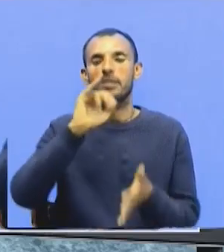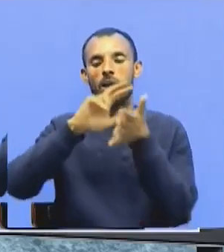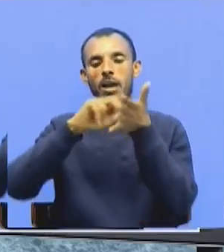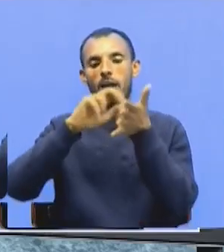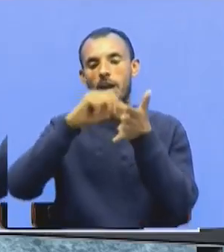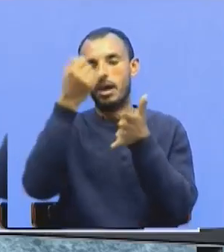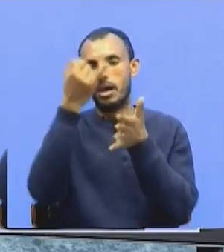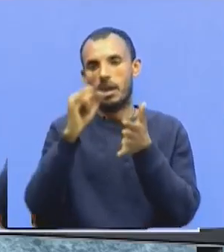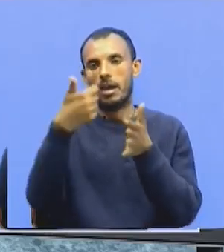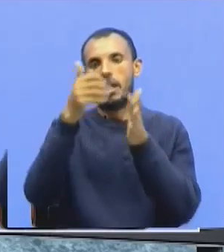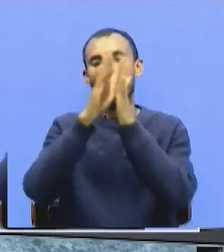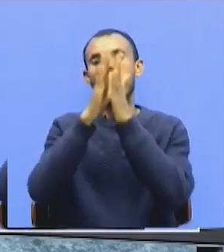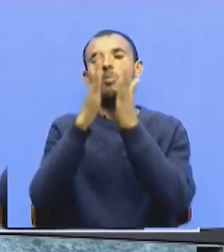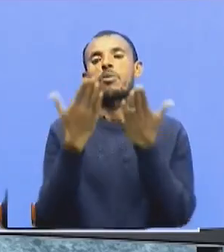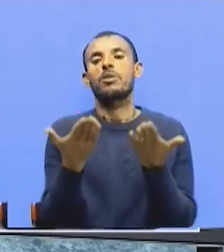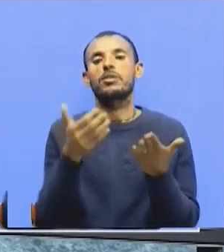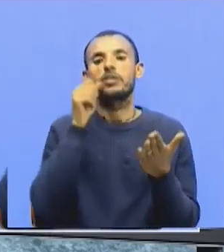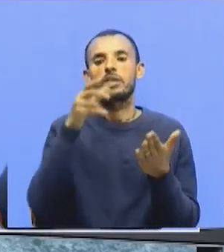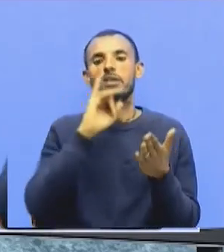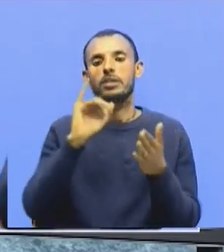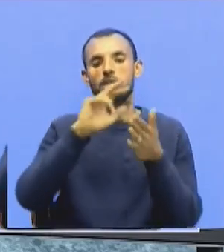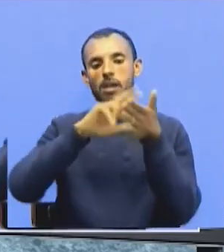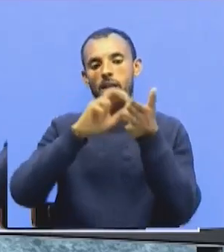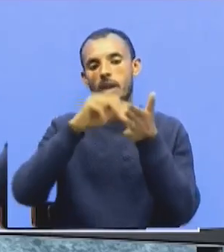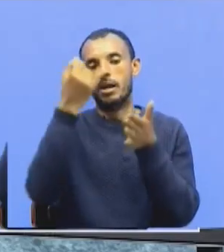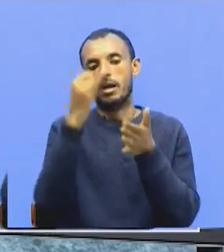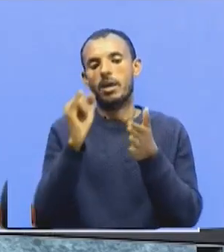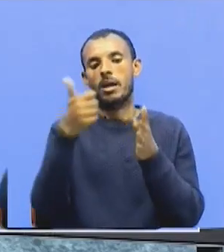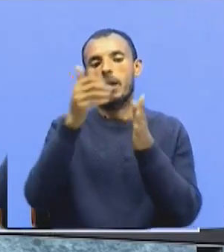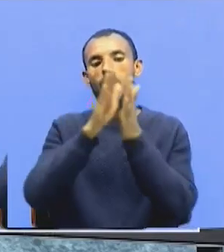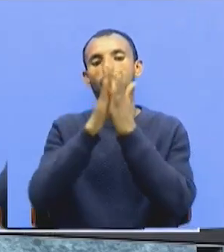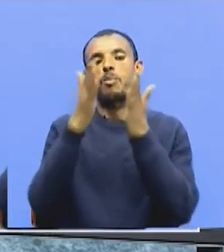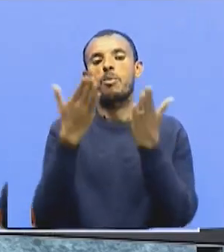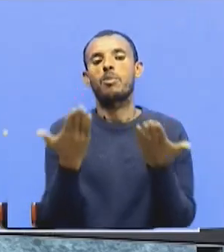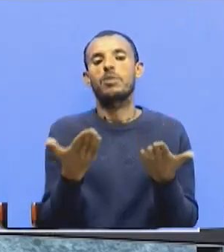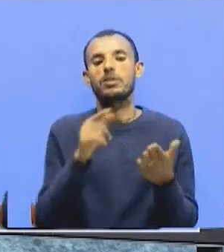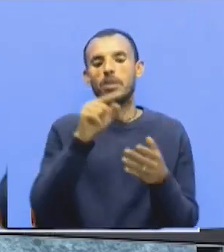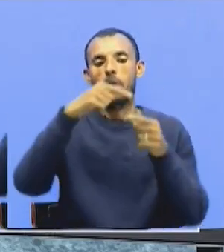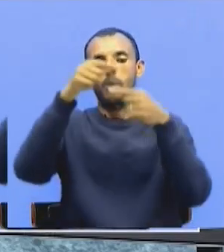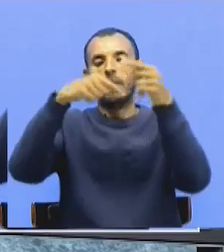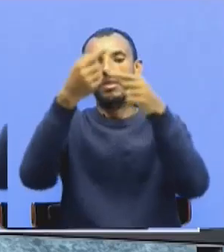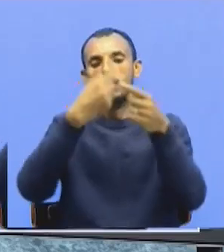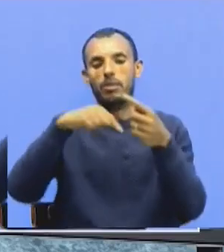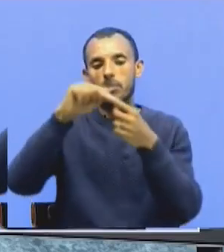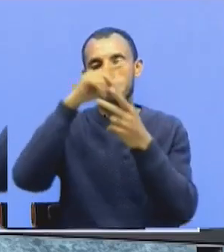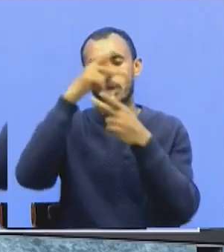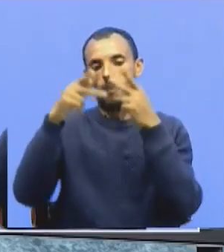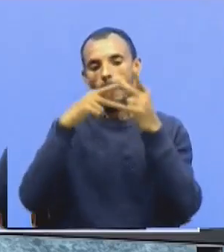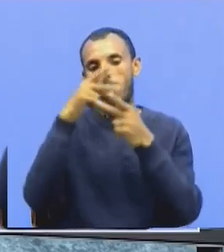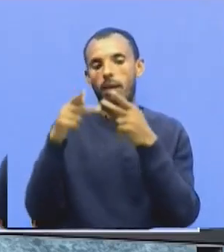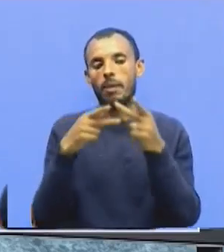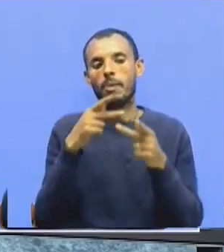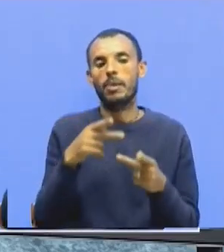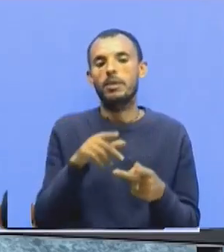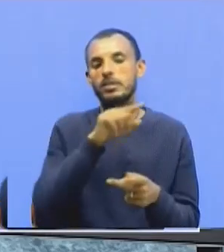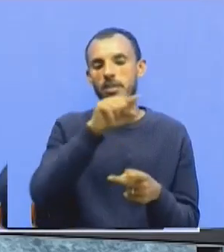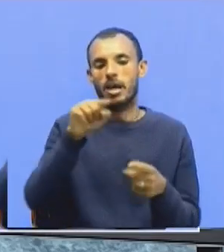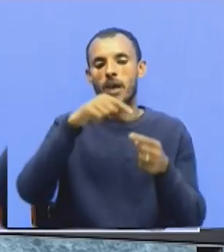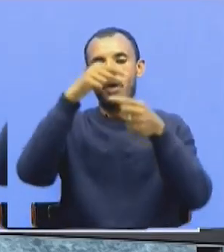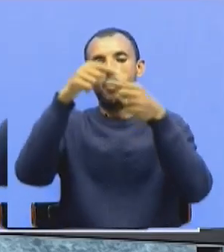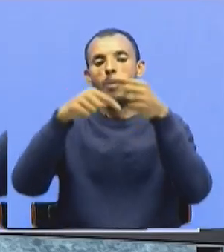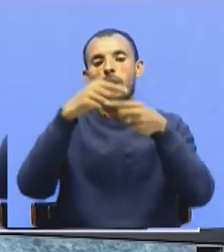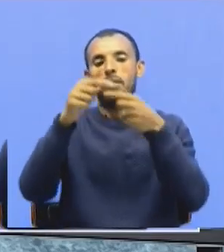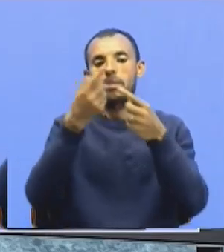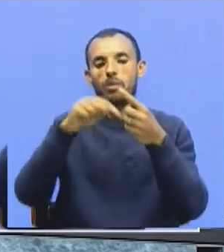book. She is reading a book. They went to the park. They went